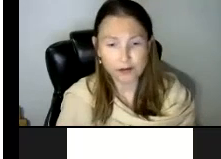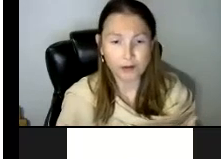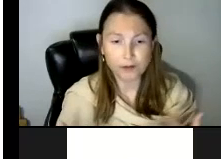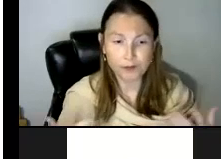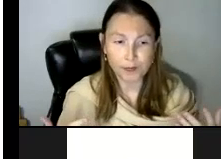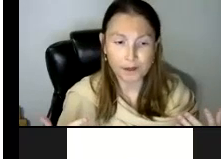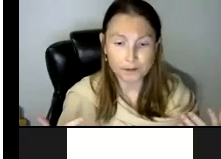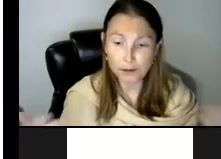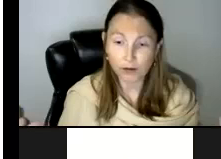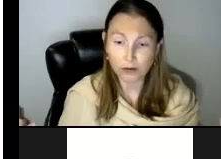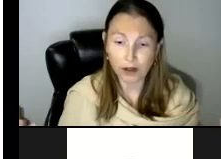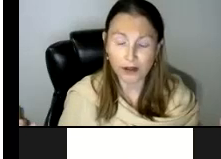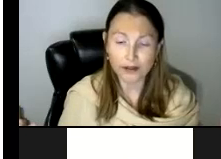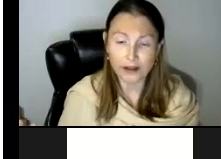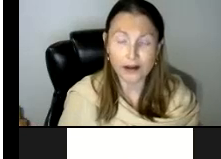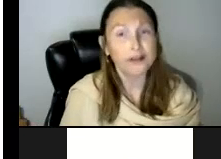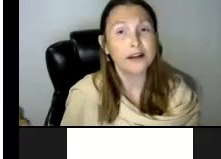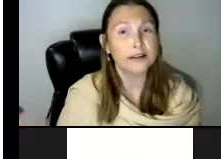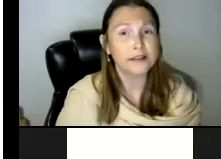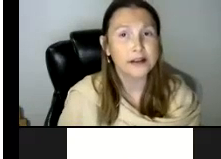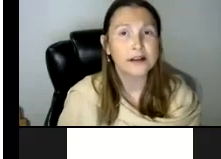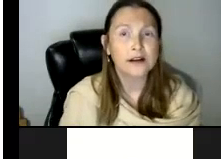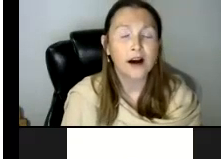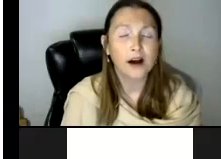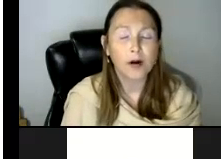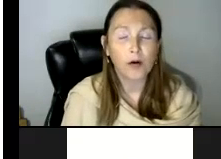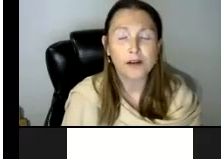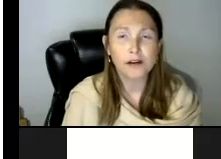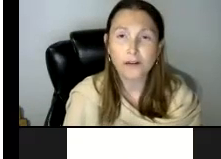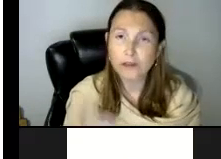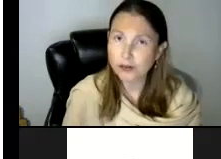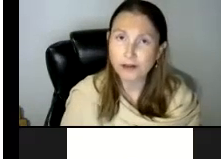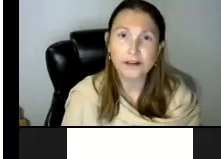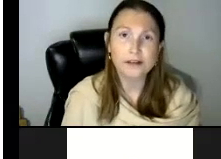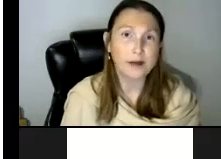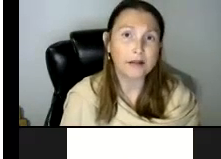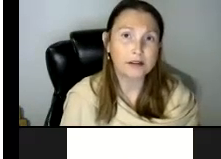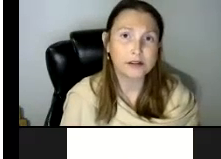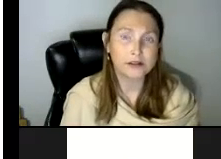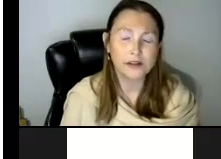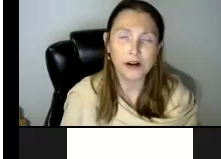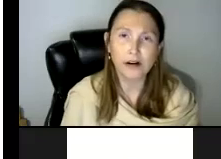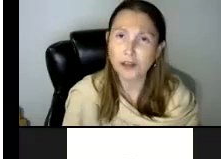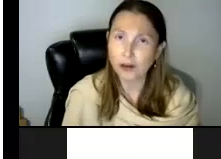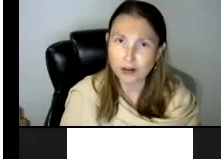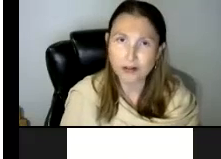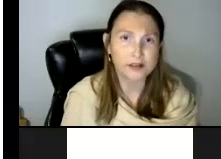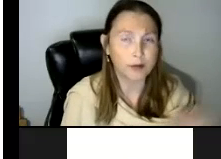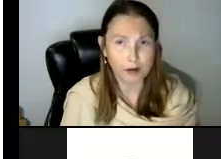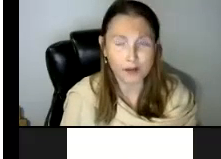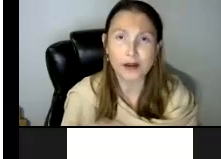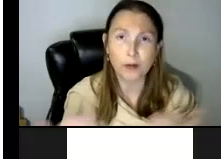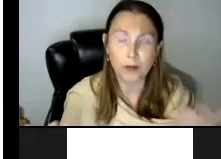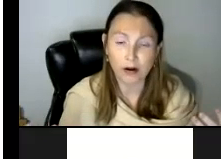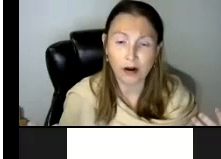interest from people that contact us or the governor's office about their interest, and we